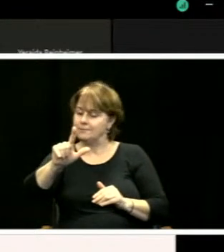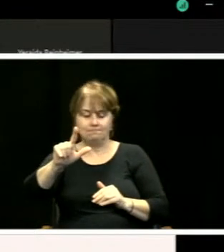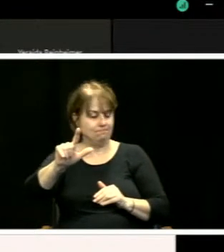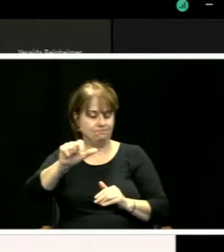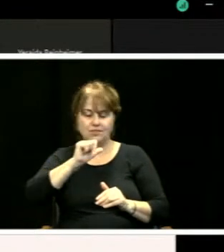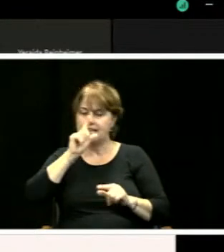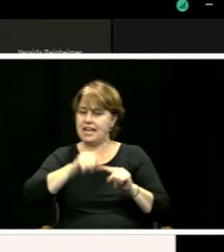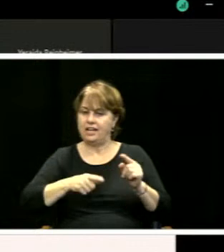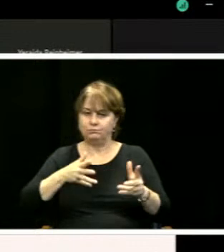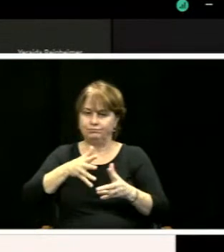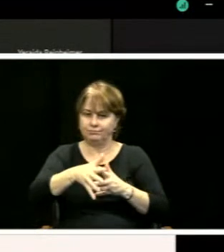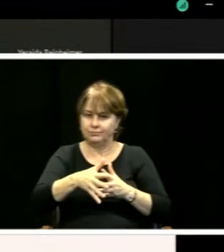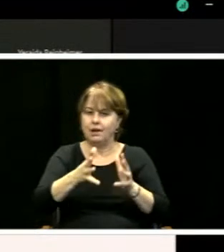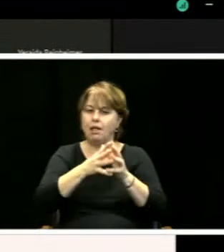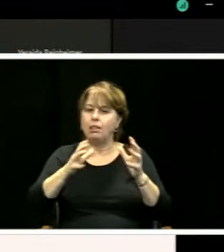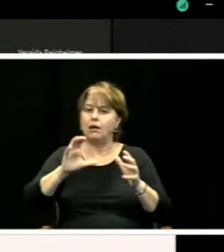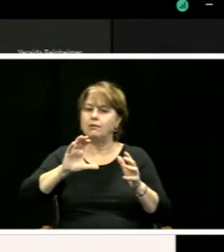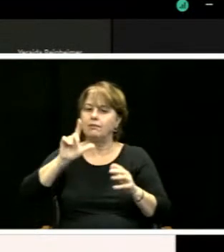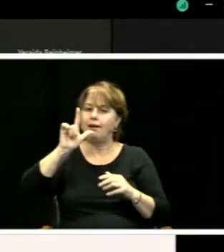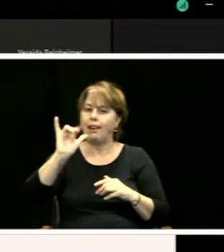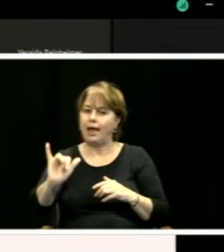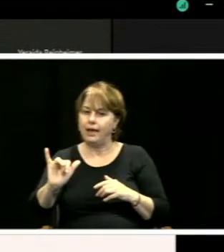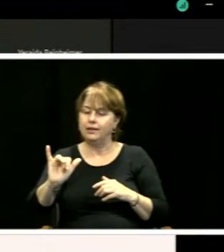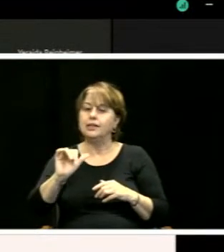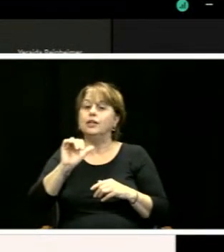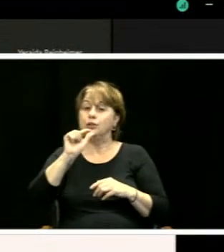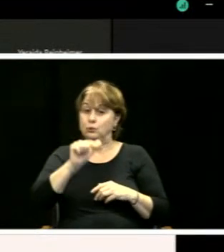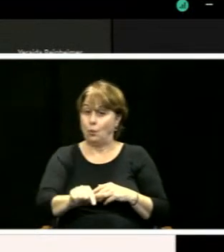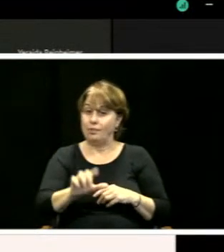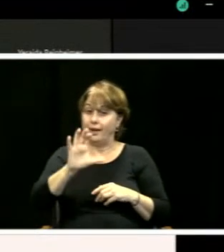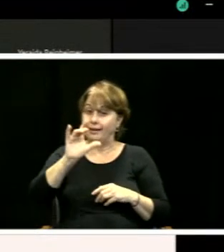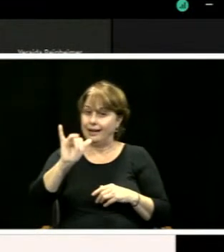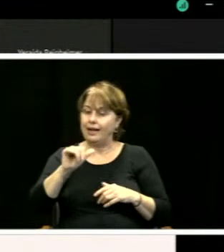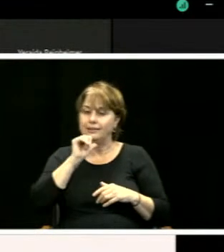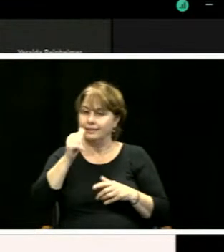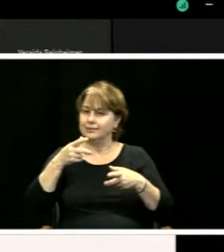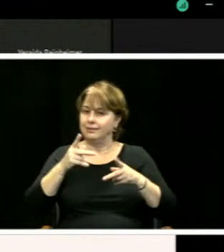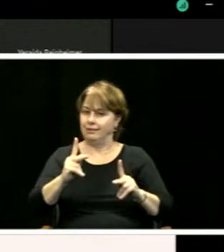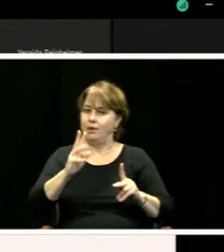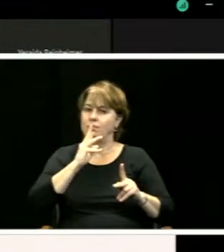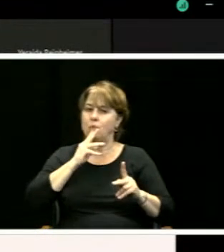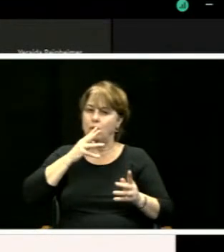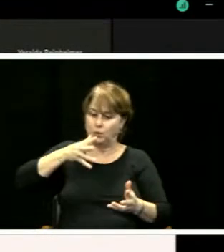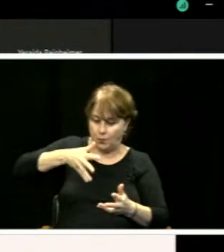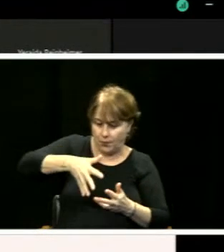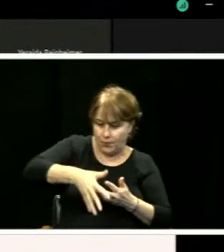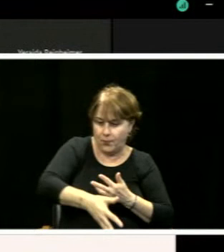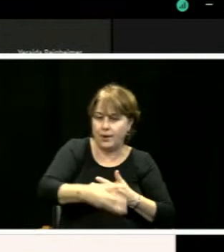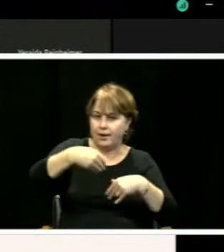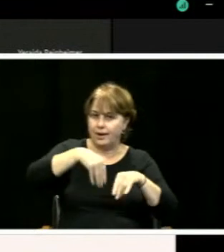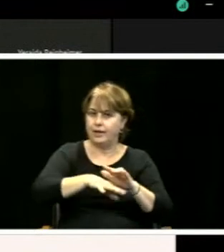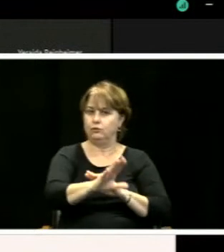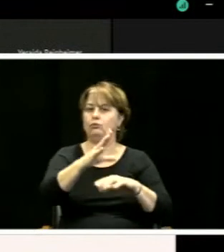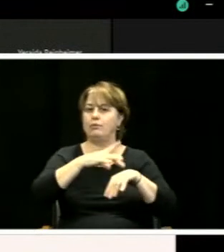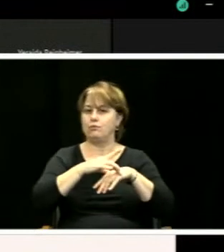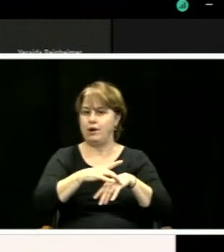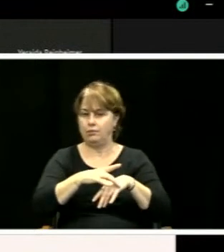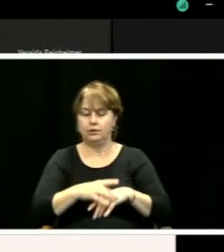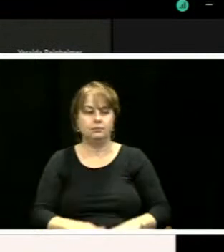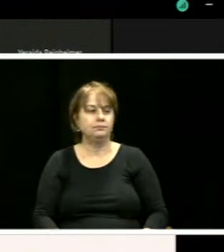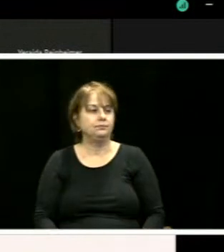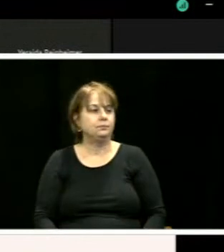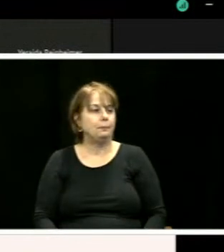where it doesn't actually allow the stormwater to percolate down into the ground because of the poor draining soils. Another cause